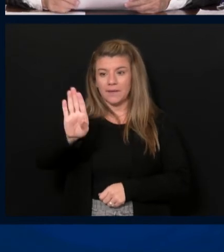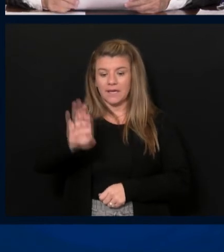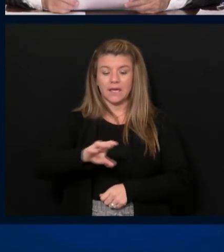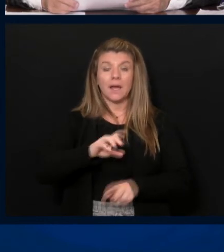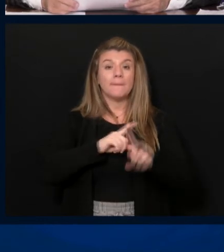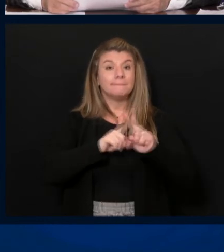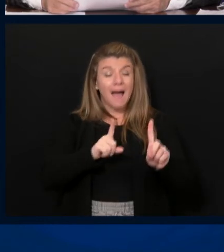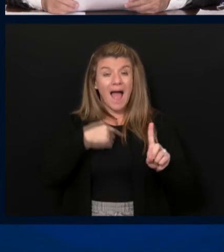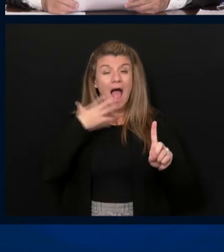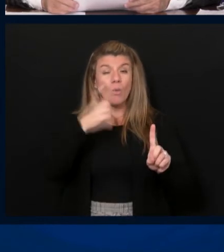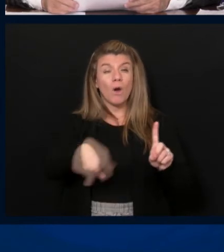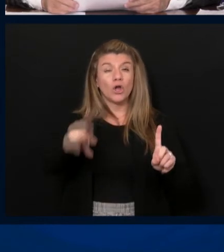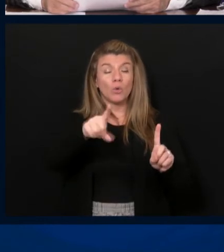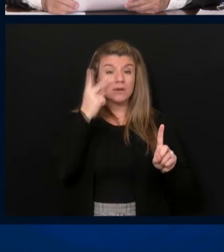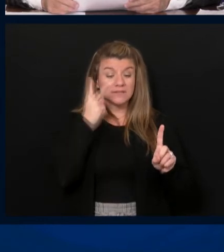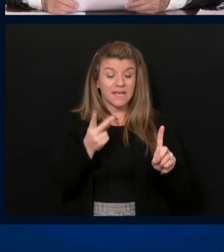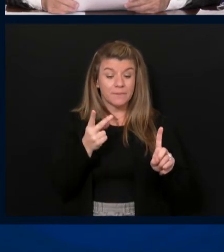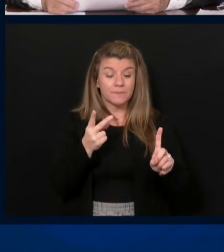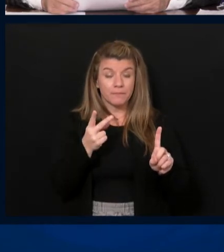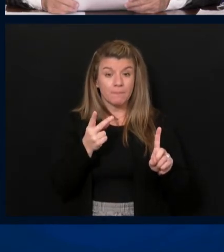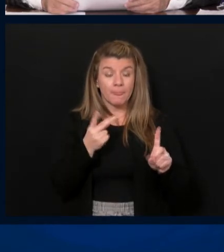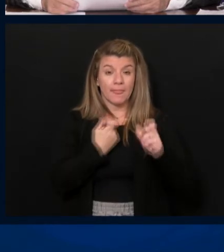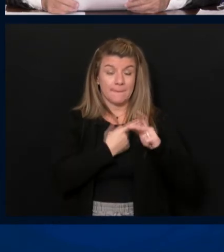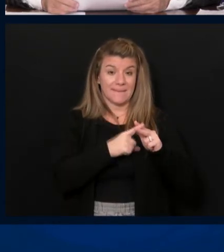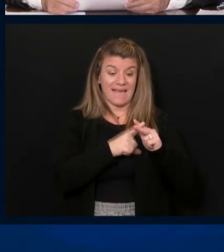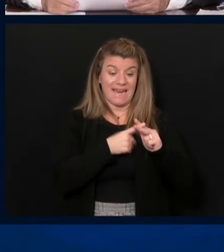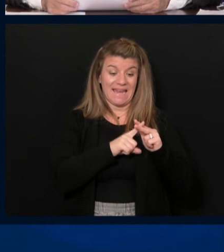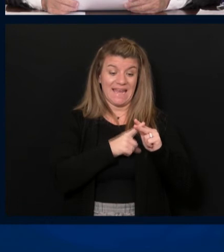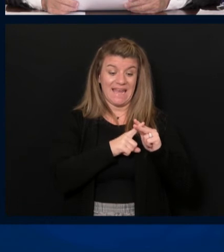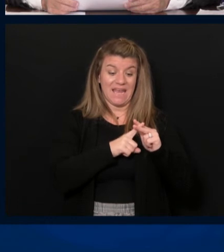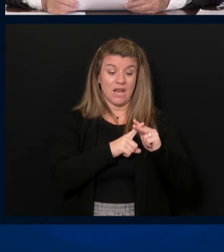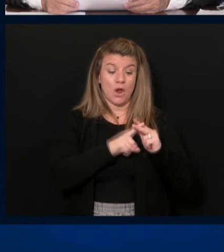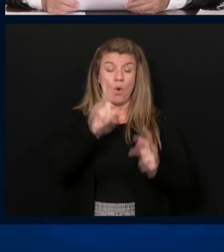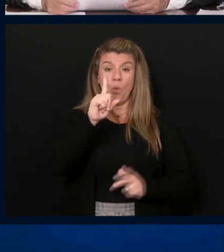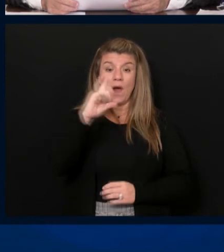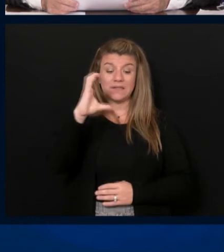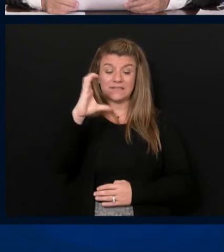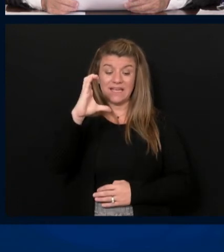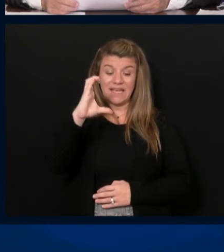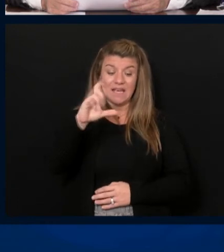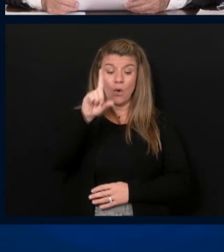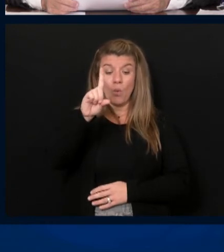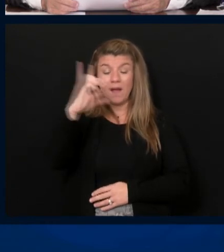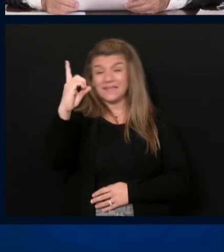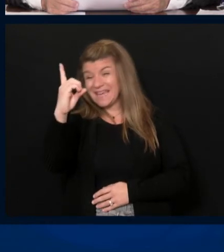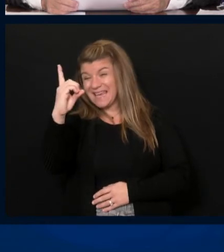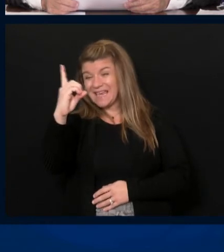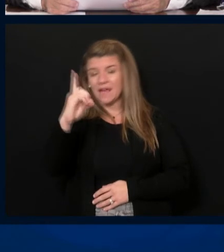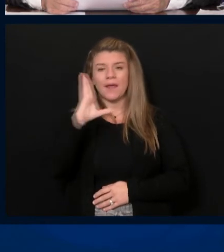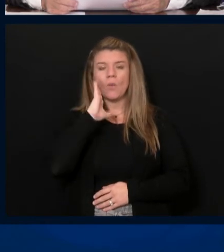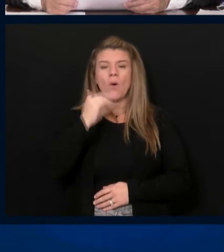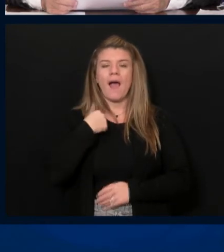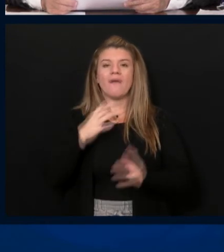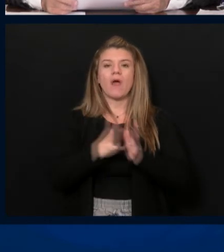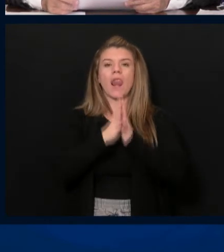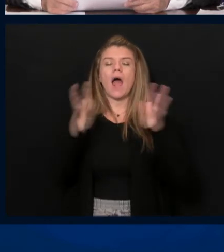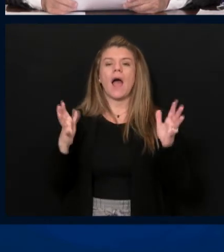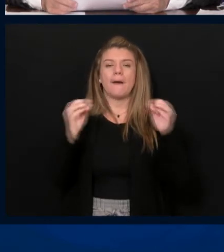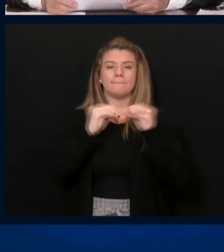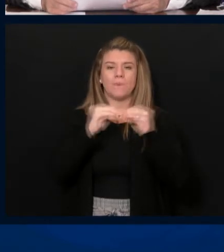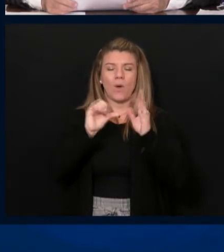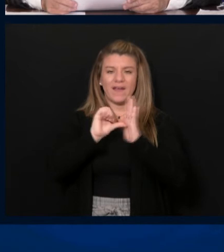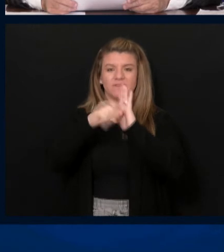one thing you'll see about, beginning in 1C and 1D is there'll be much more emphasis